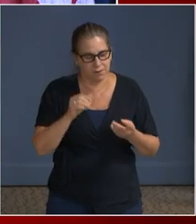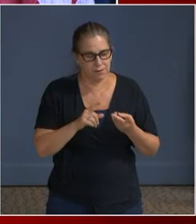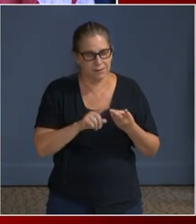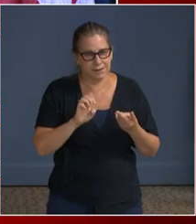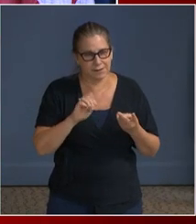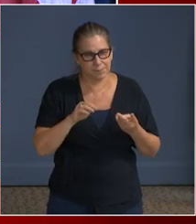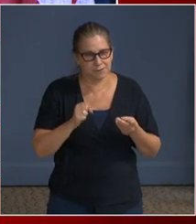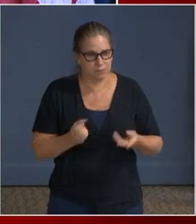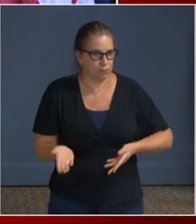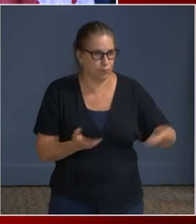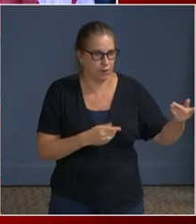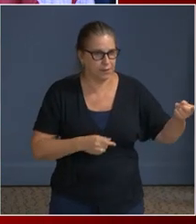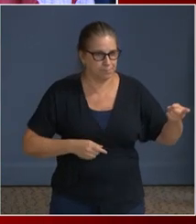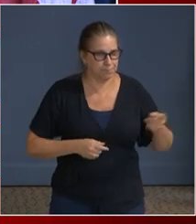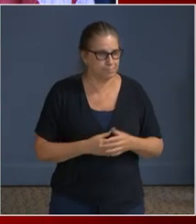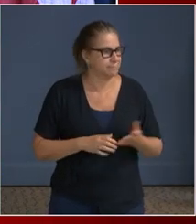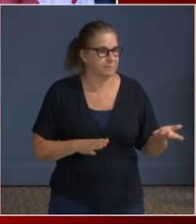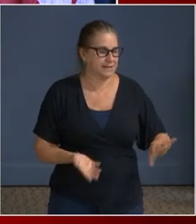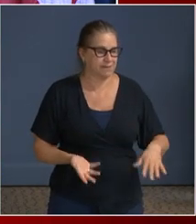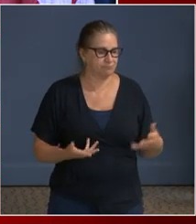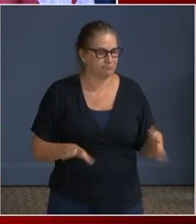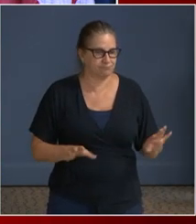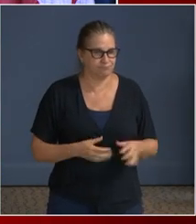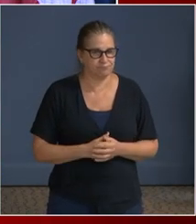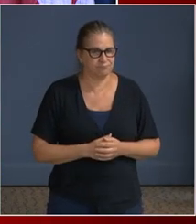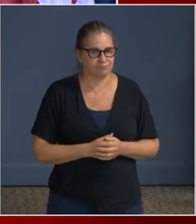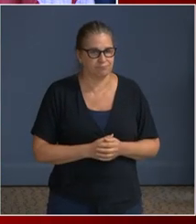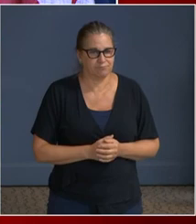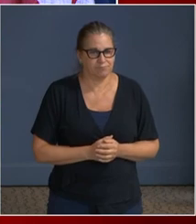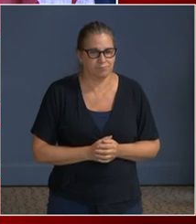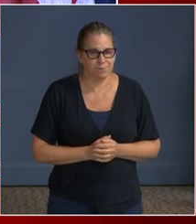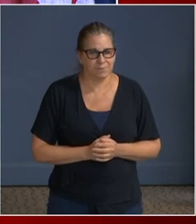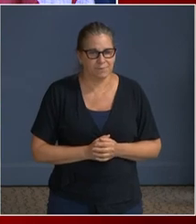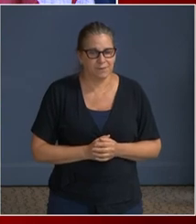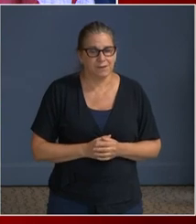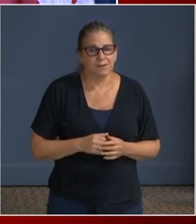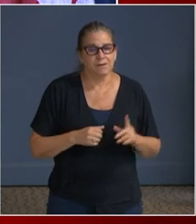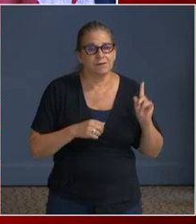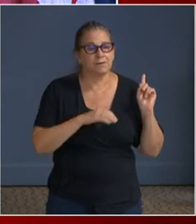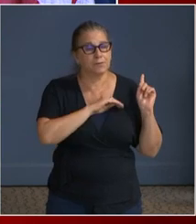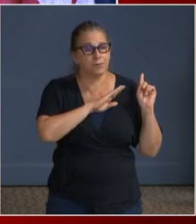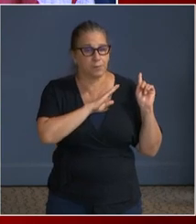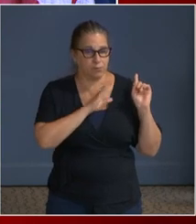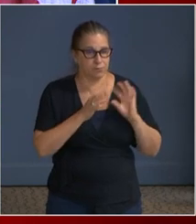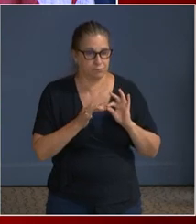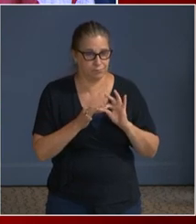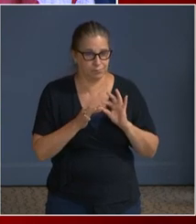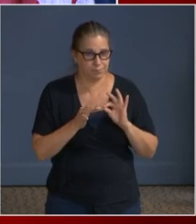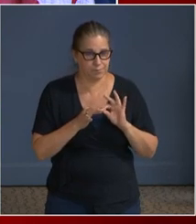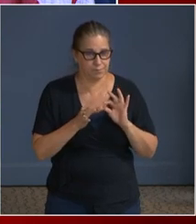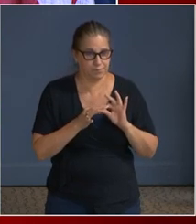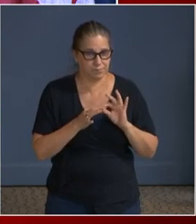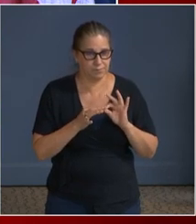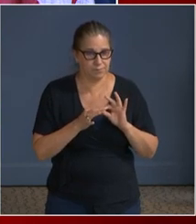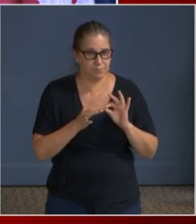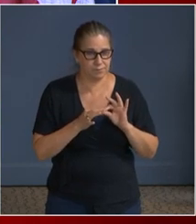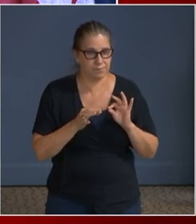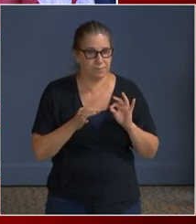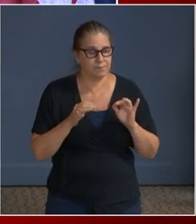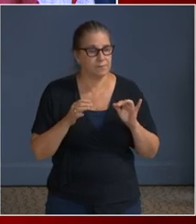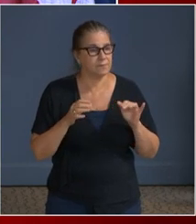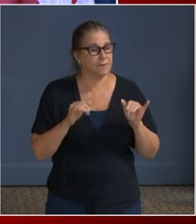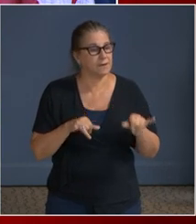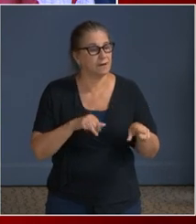was pronounced dead. Additionally, as the mayor mentioned, a 1st District officer who was off duty at the time was struck